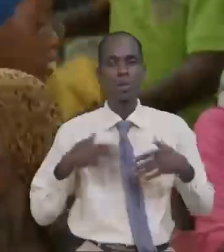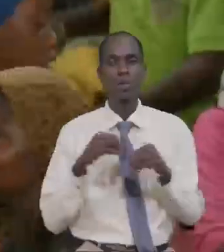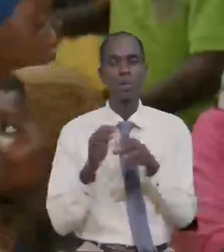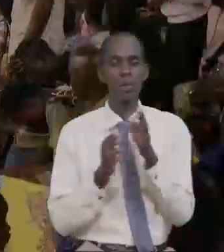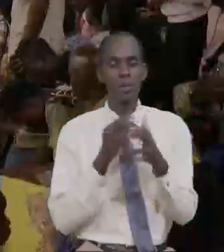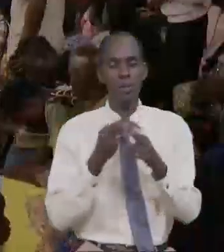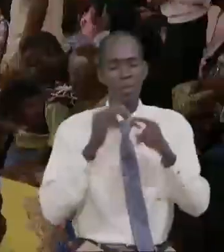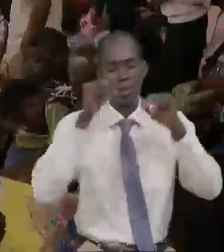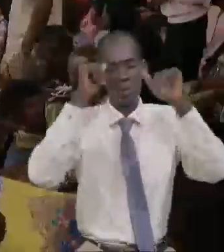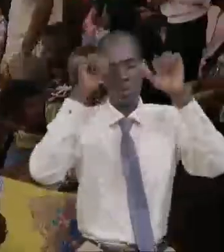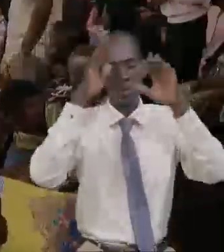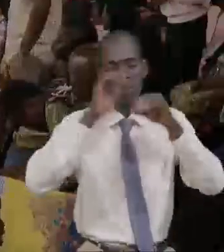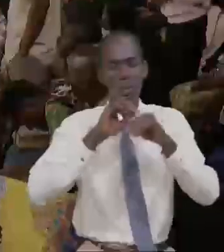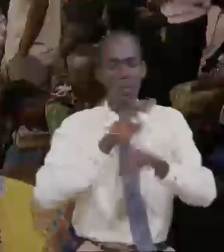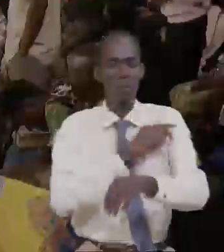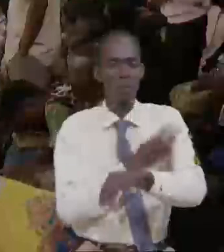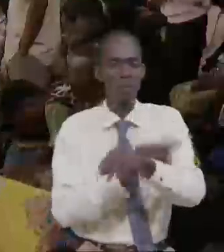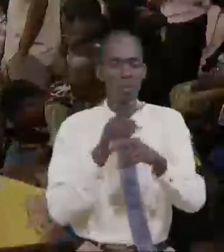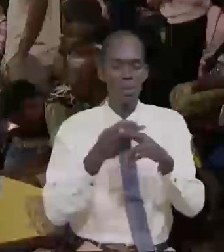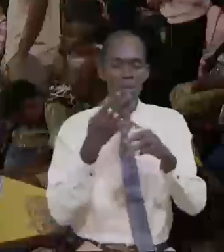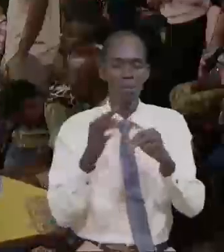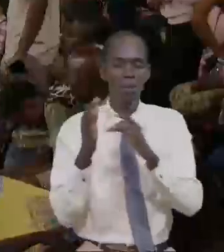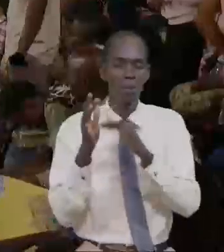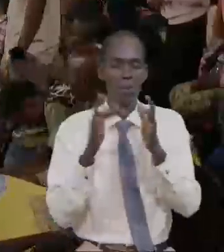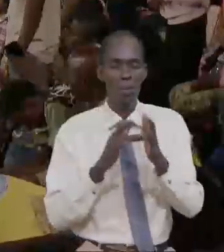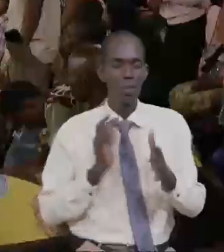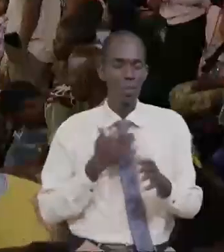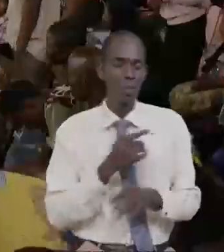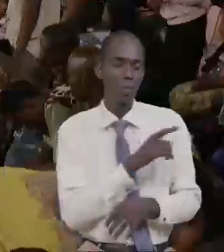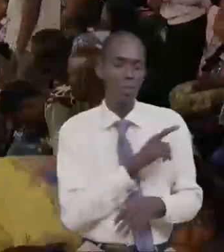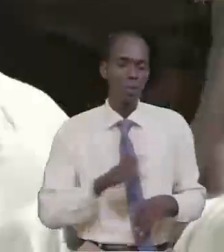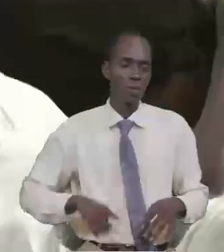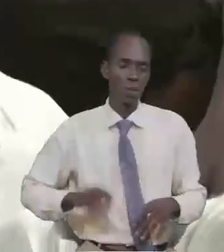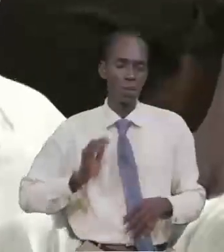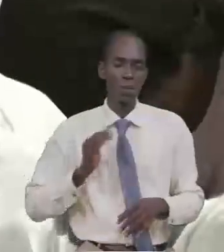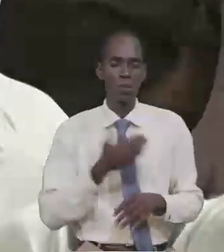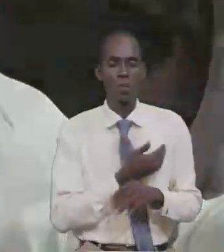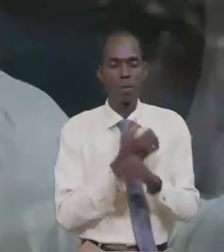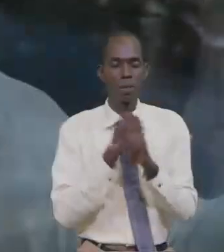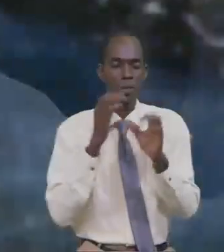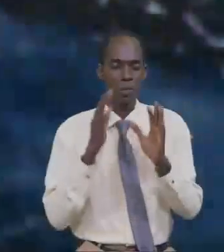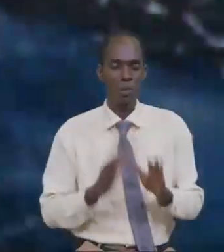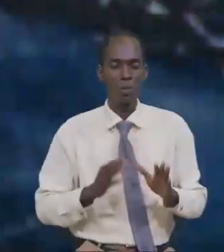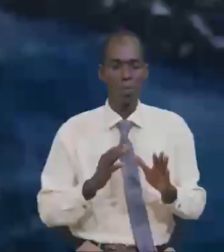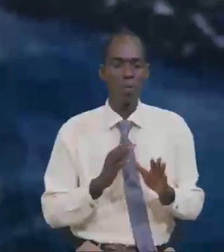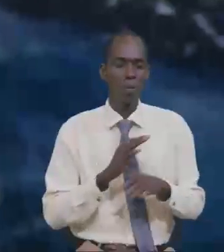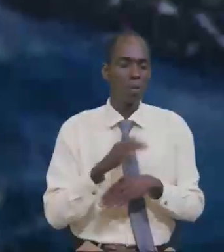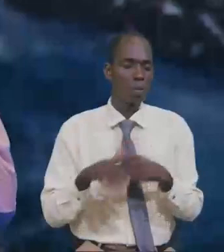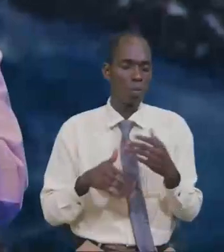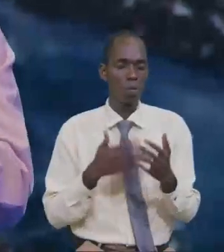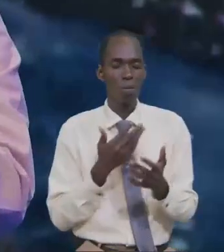all these brothers and sisters, young people, young adults, older people, they have